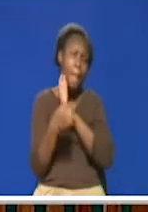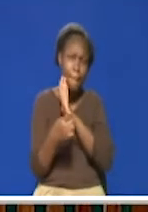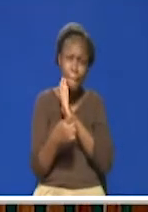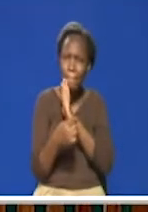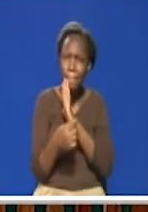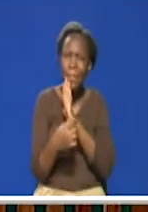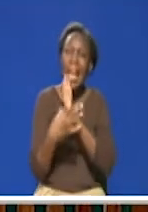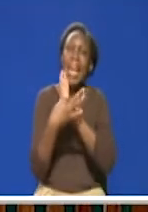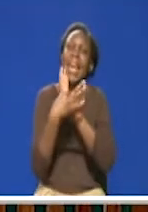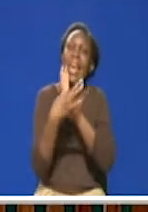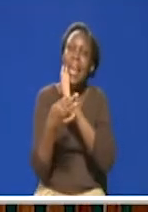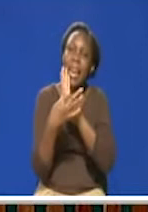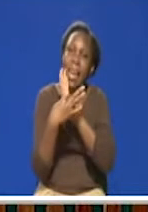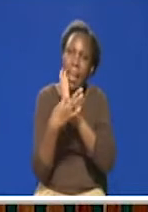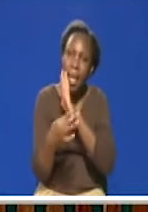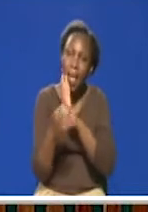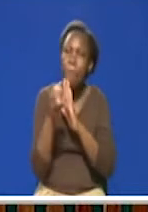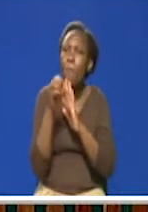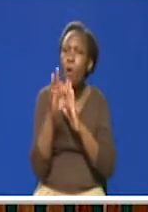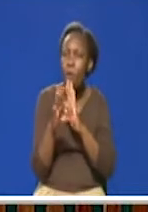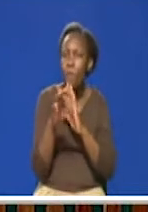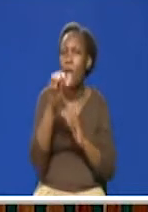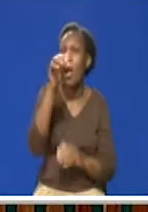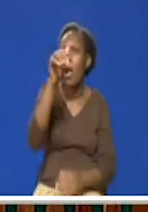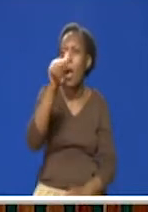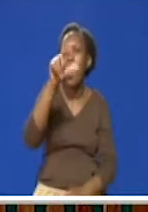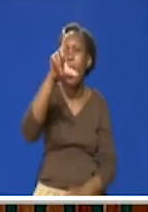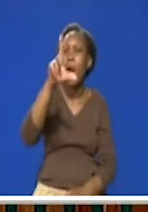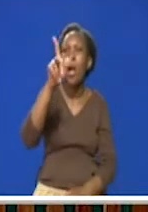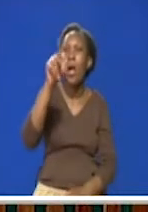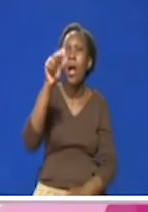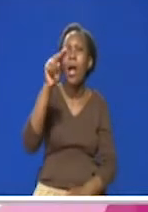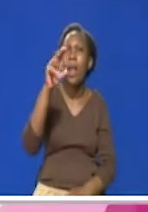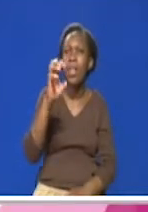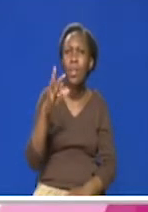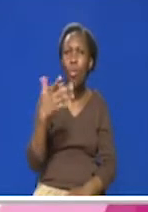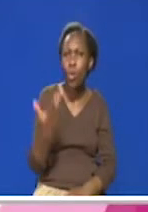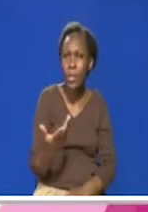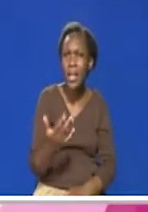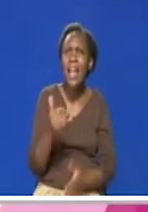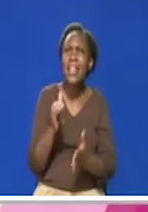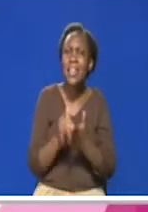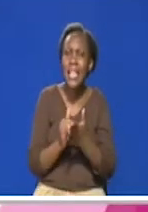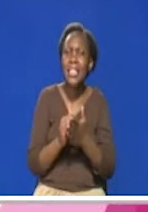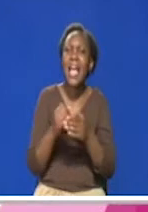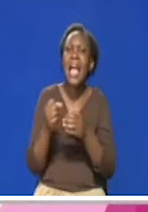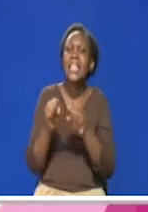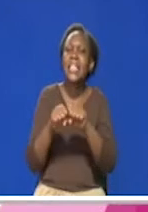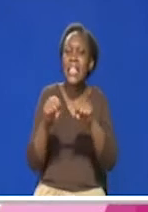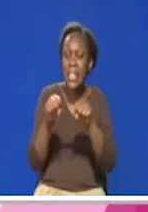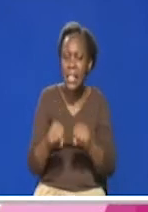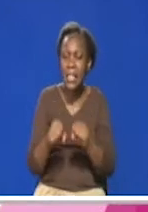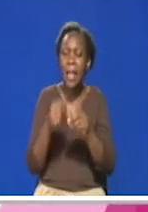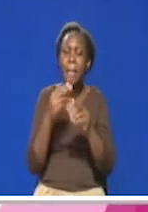Nomenclature of alkanes refer to the systematic naming of organic